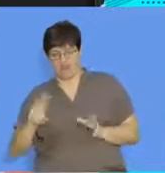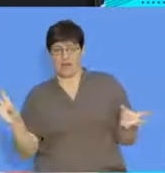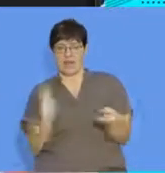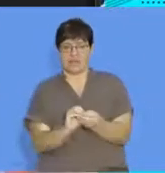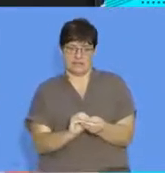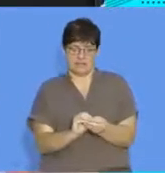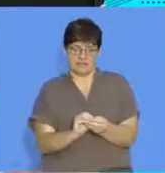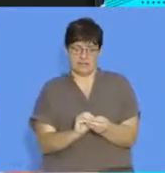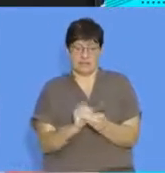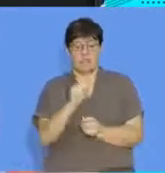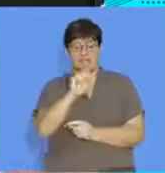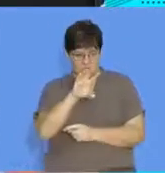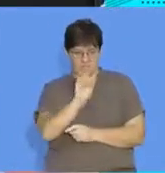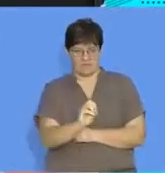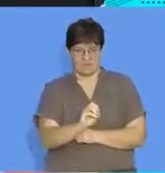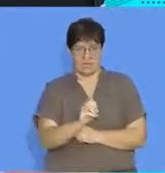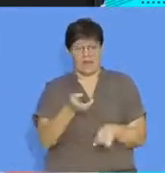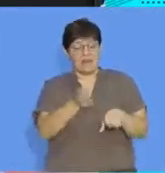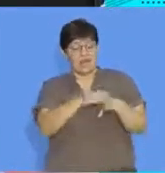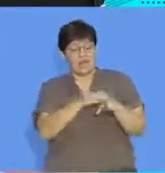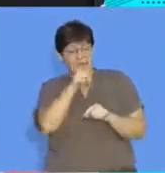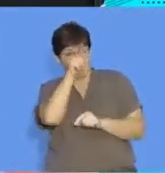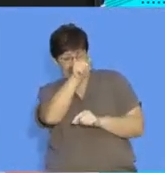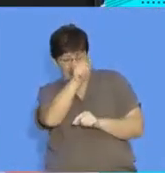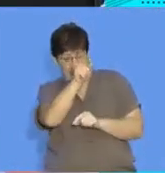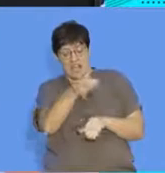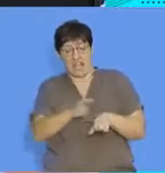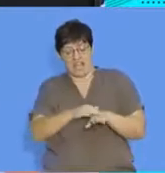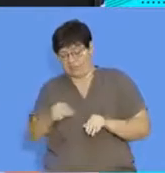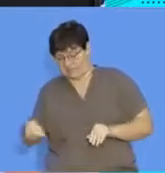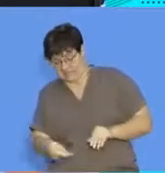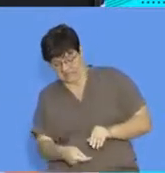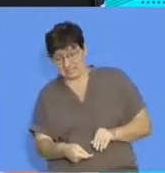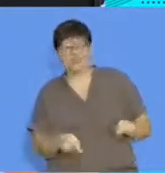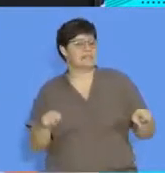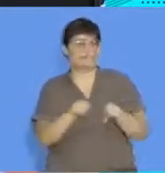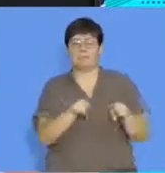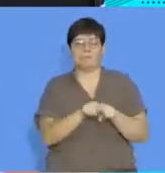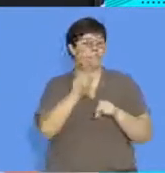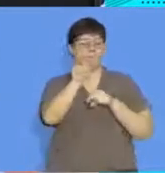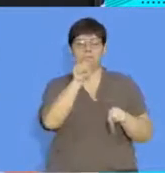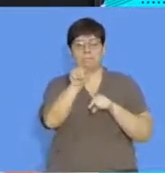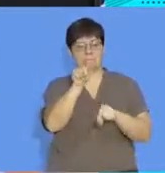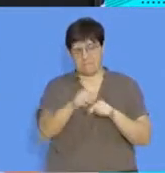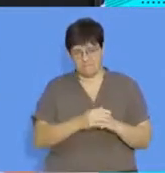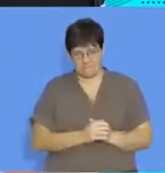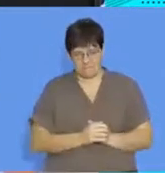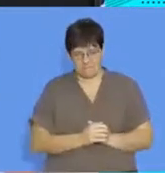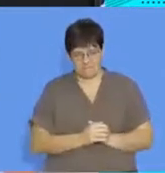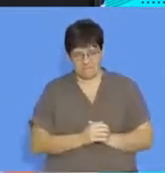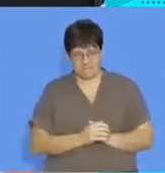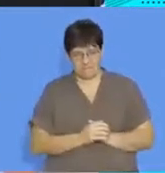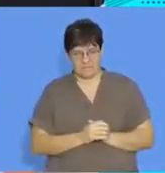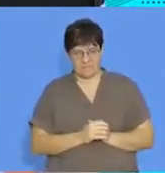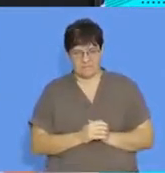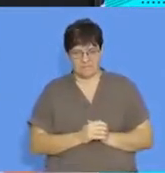series, because the same amount of current that goes through the battery, which goes through the internal resistor, is equal to the